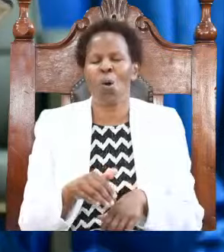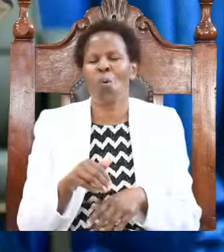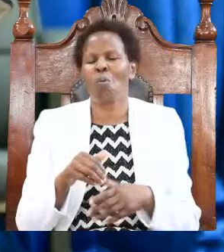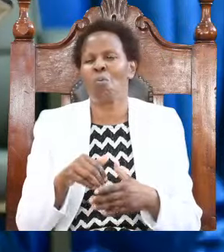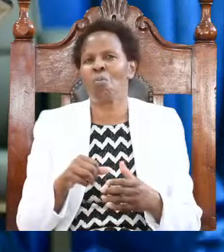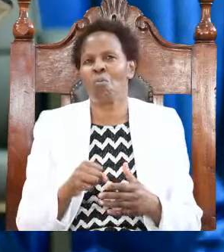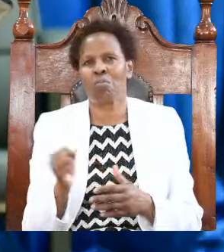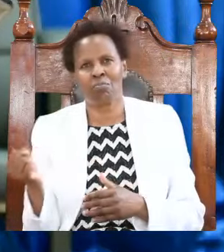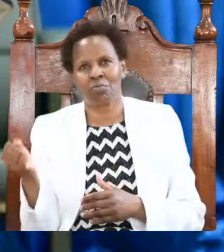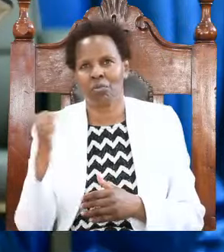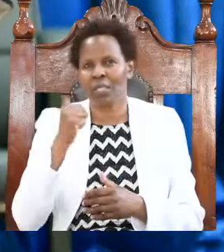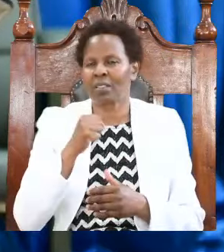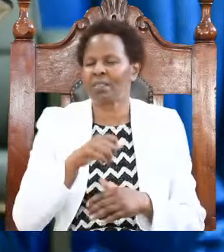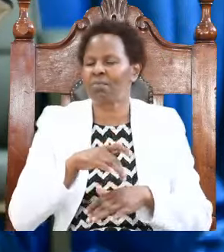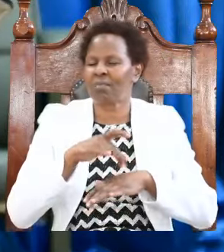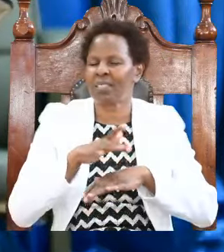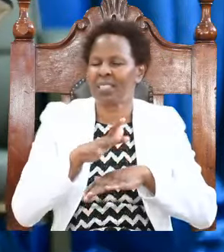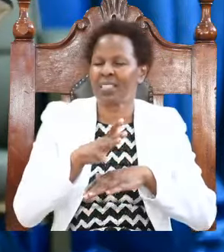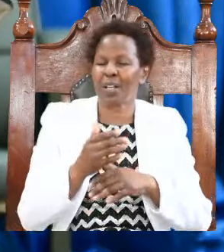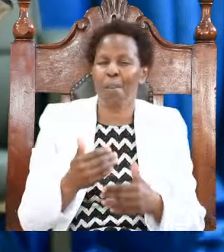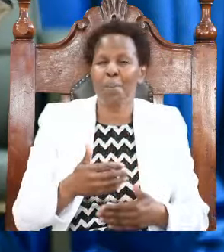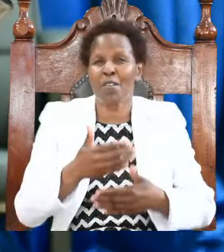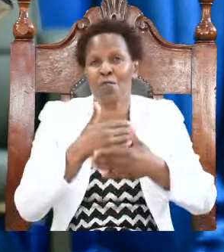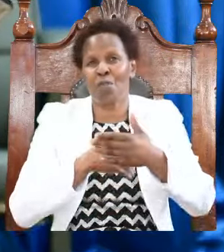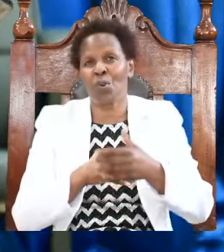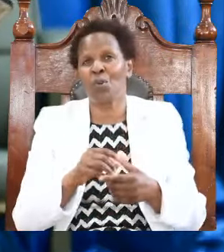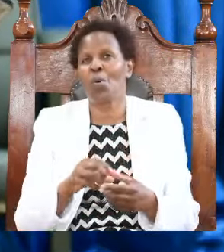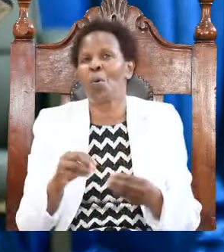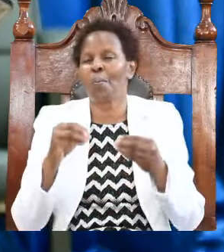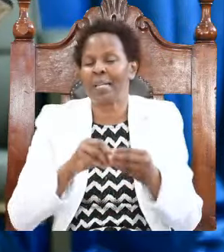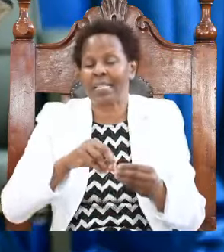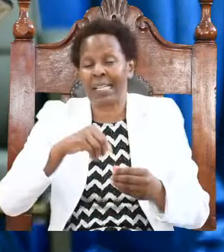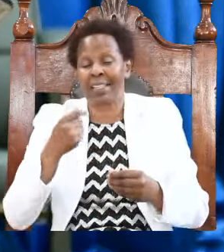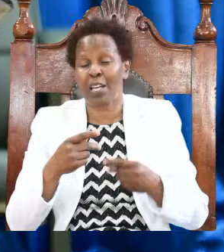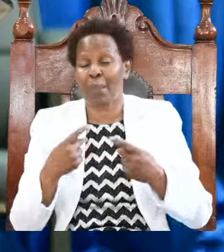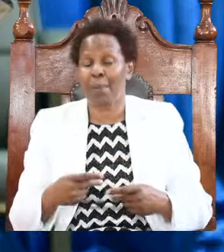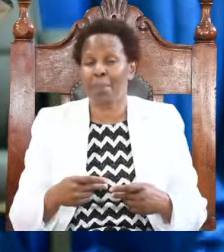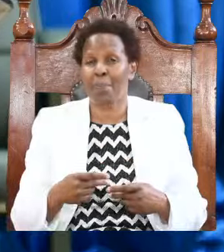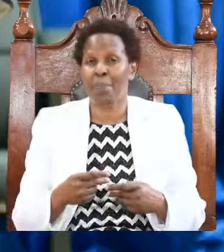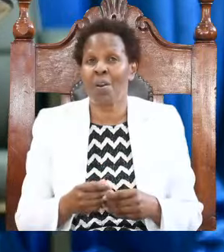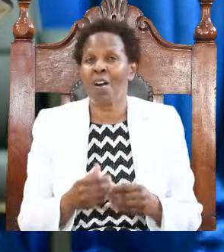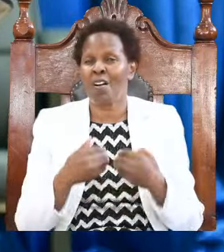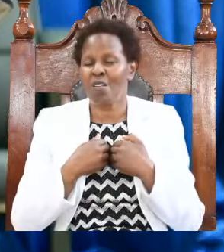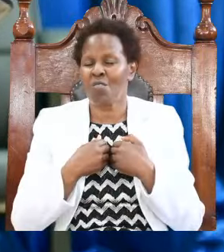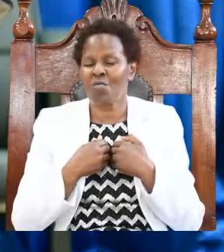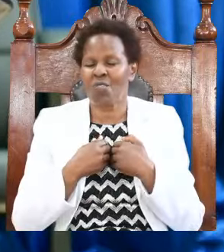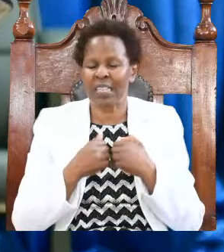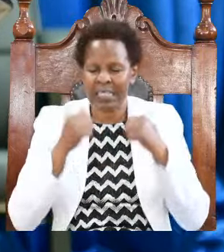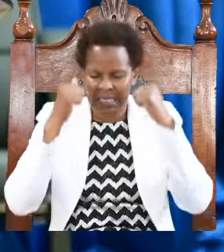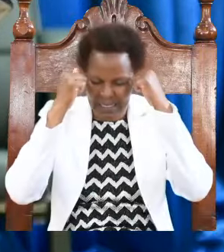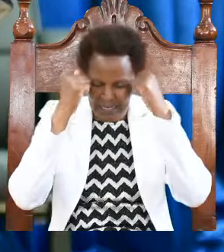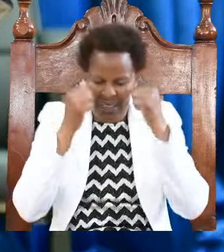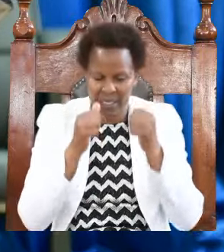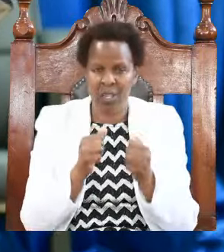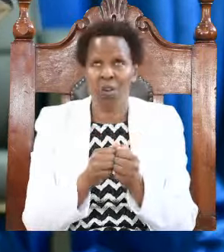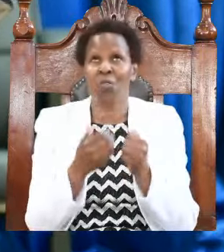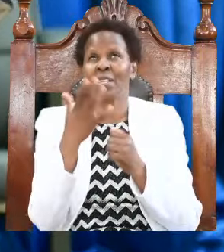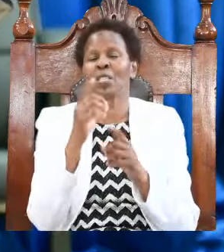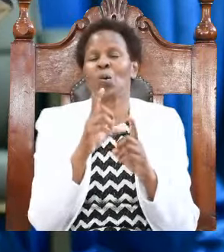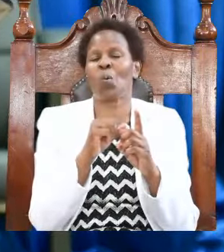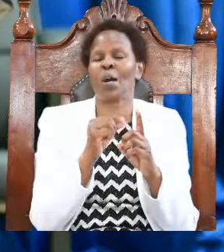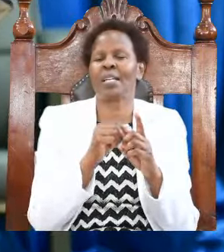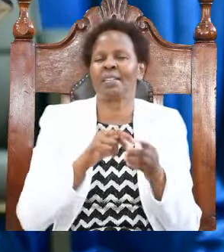even before you go to interact with other people, that you would, you know, invest in your personal devotion to the extent that you will read the Word